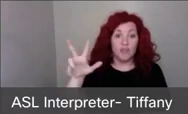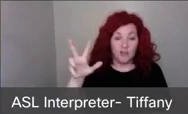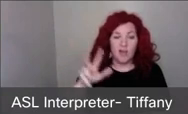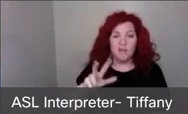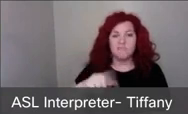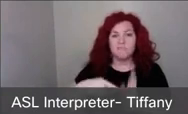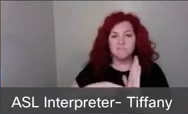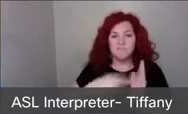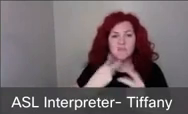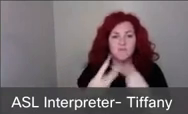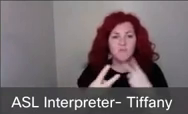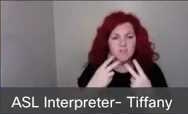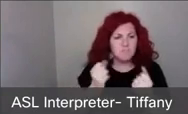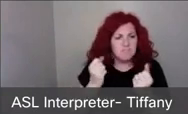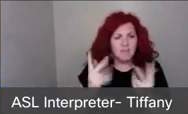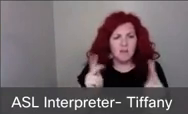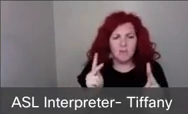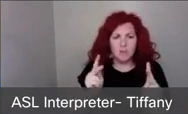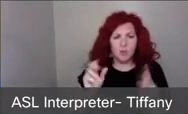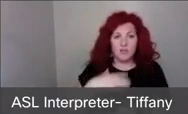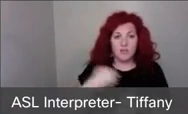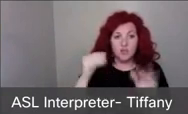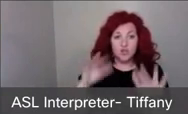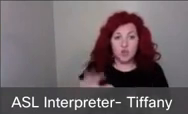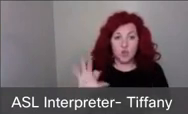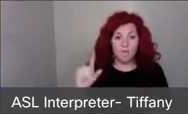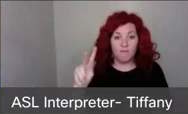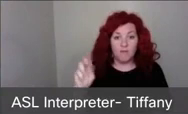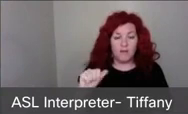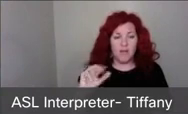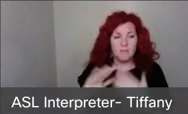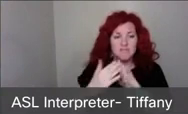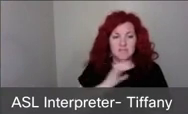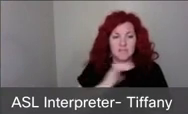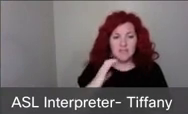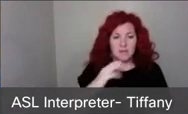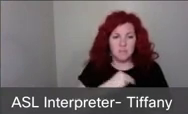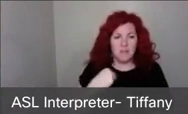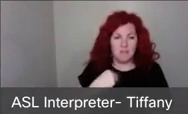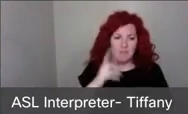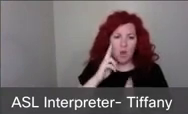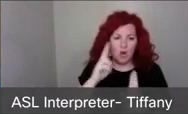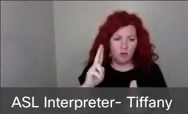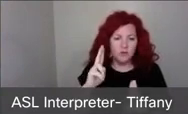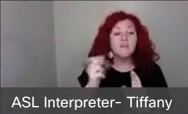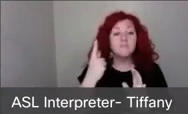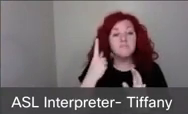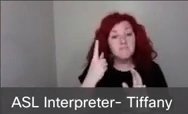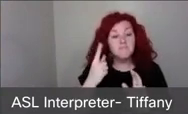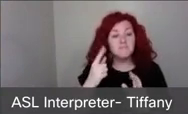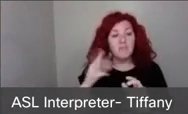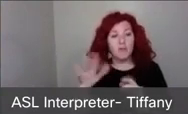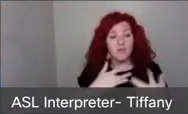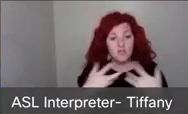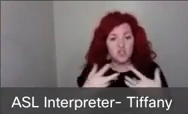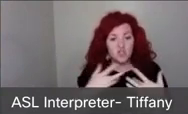of the constituents in Snowflake, where I have the honor to serve as a city council member, who have shared their concerns about